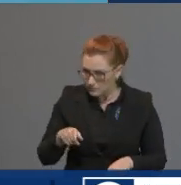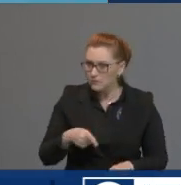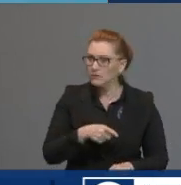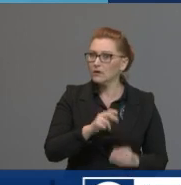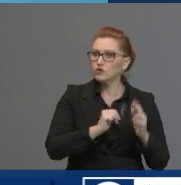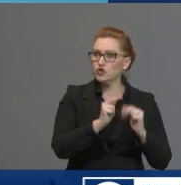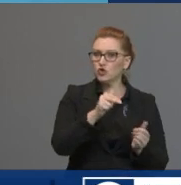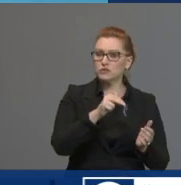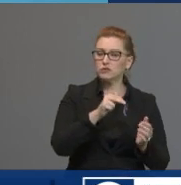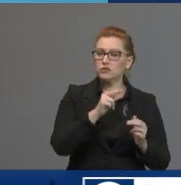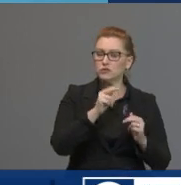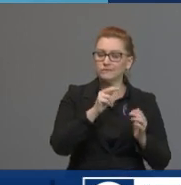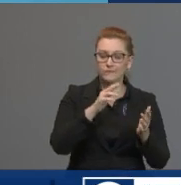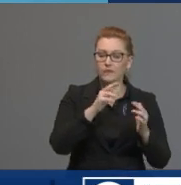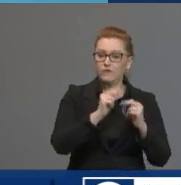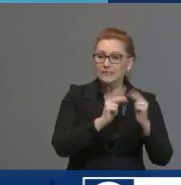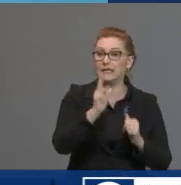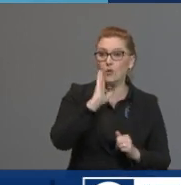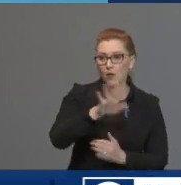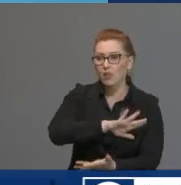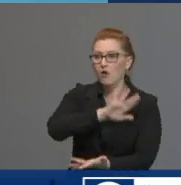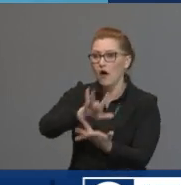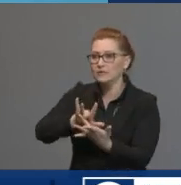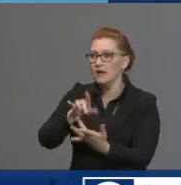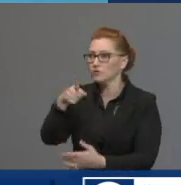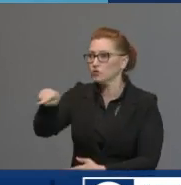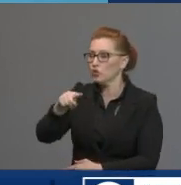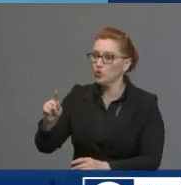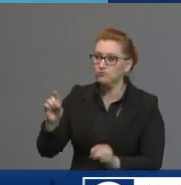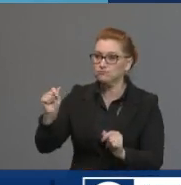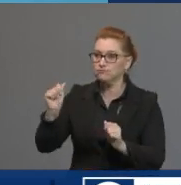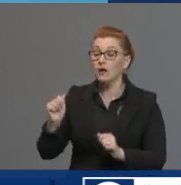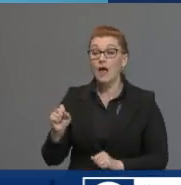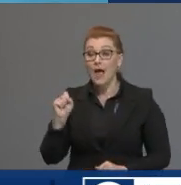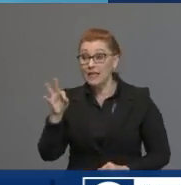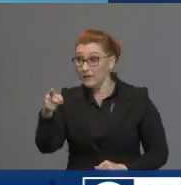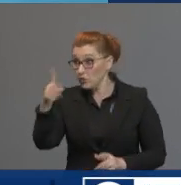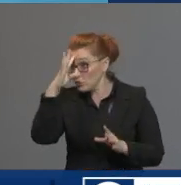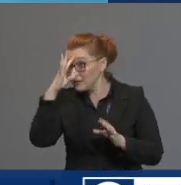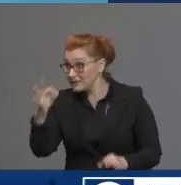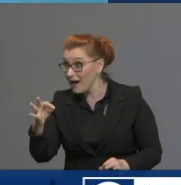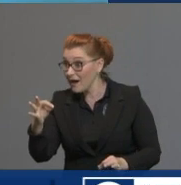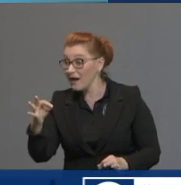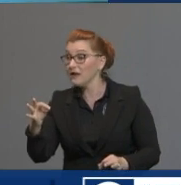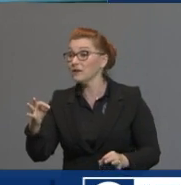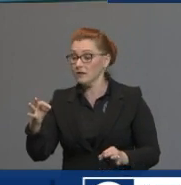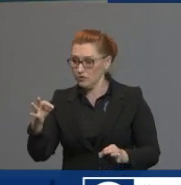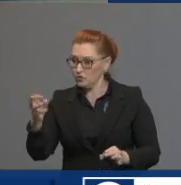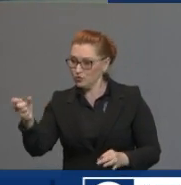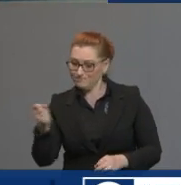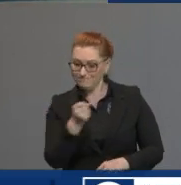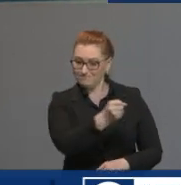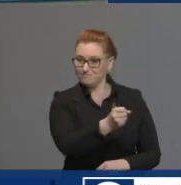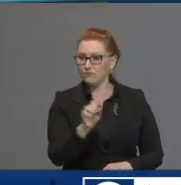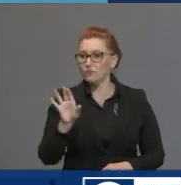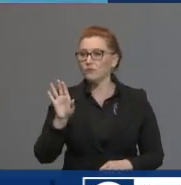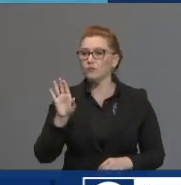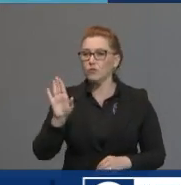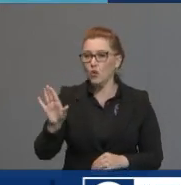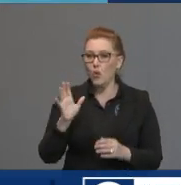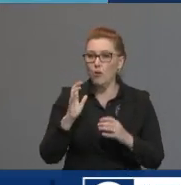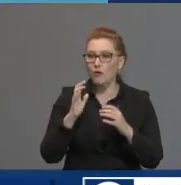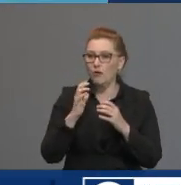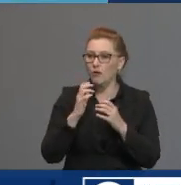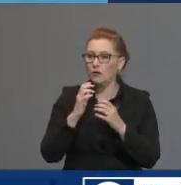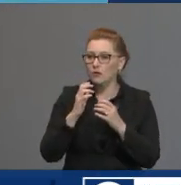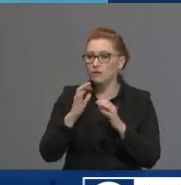be contacted immediately. And if you are putting a loved one in one of these long-term care facilities, once they are